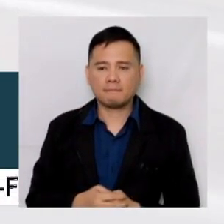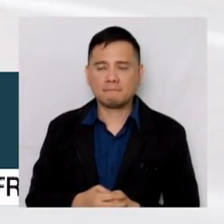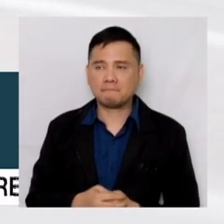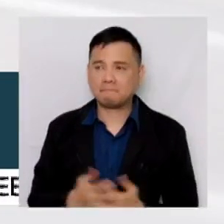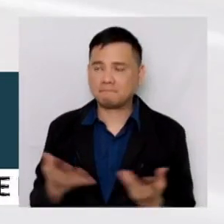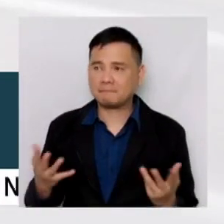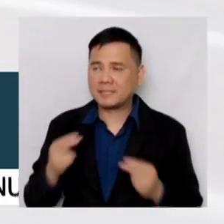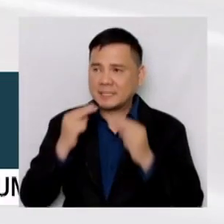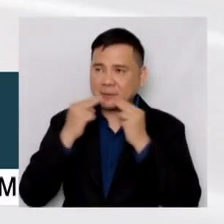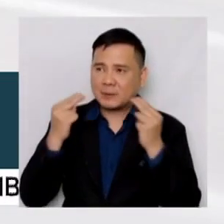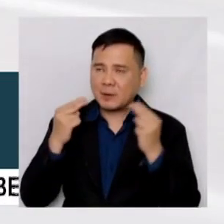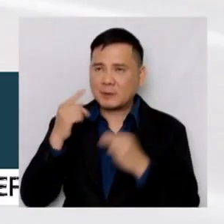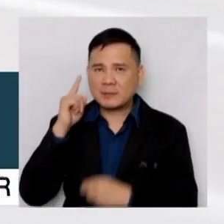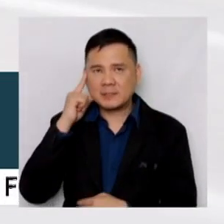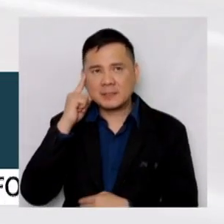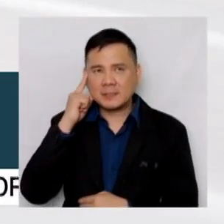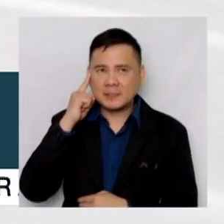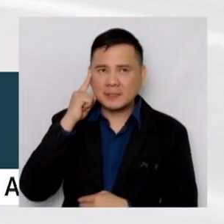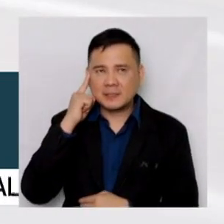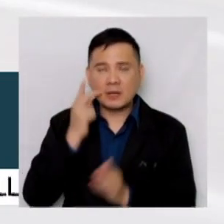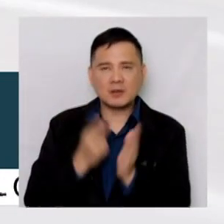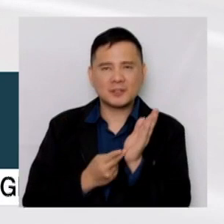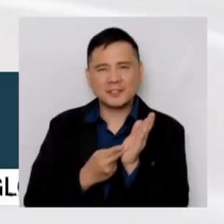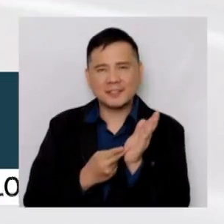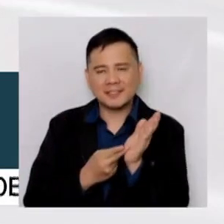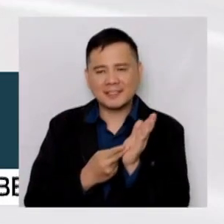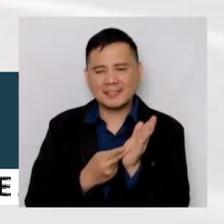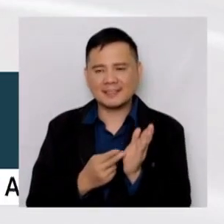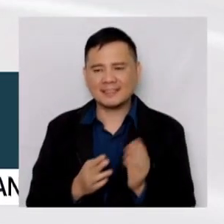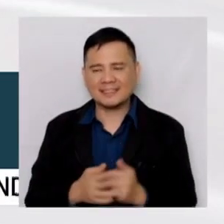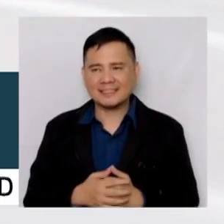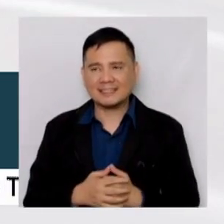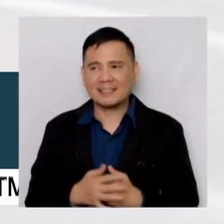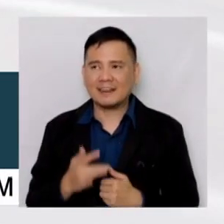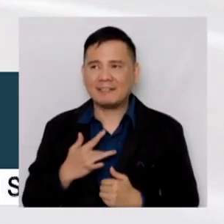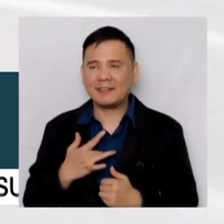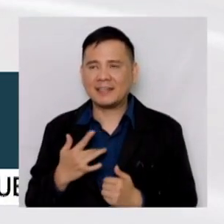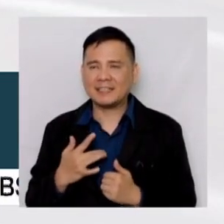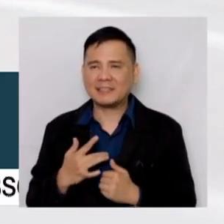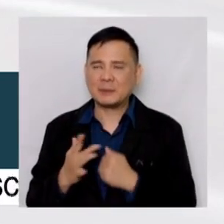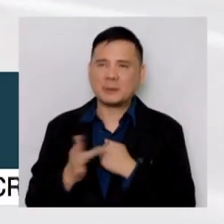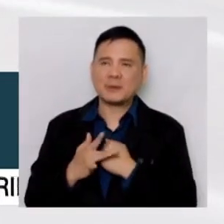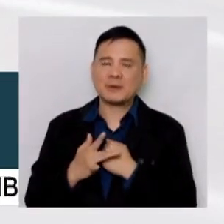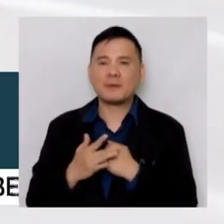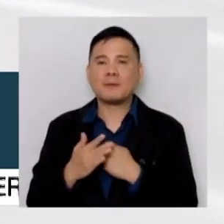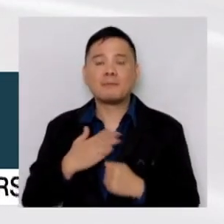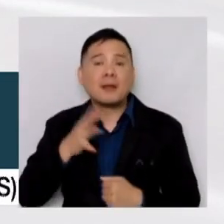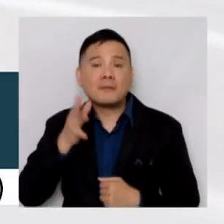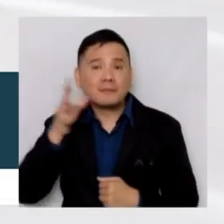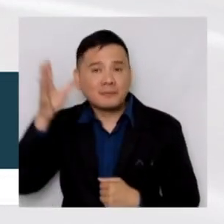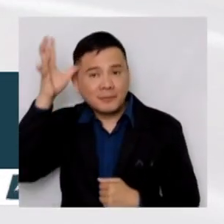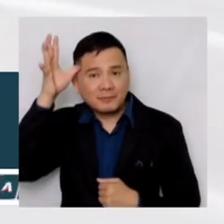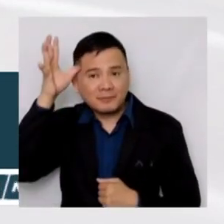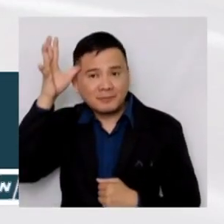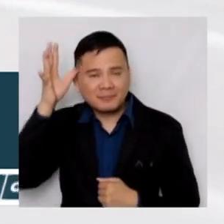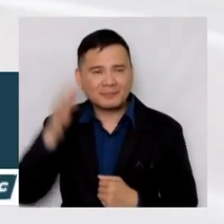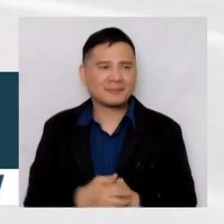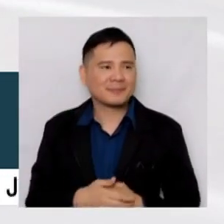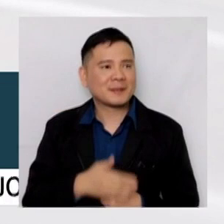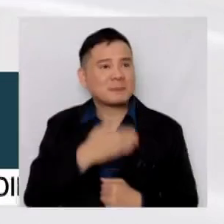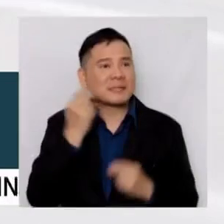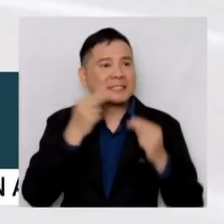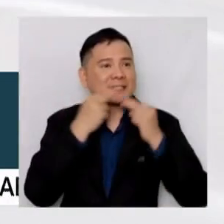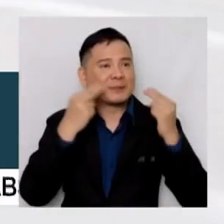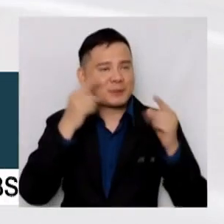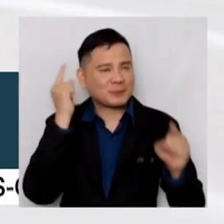Personal hero? Honestly, I'm kind of sentimental. My hero are my folks. That's the best heroes one